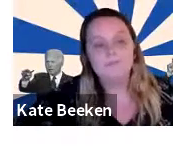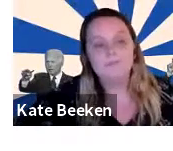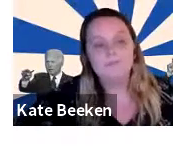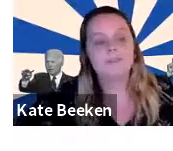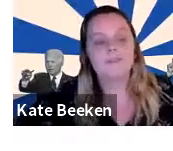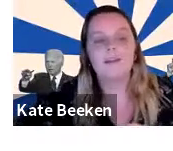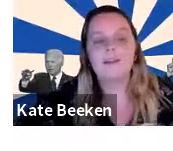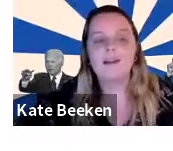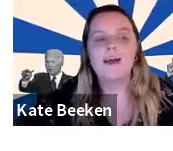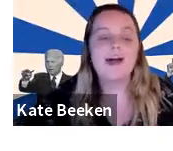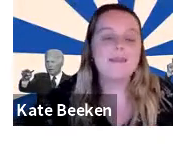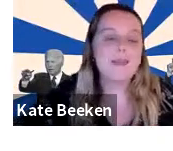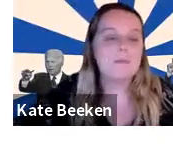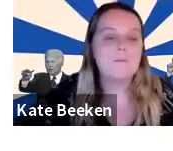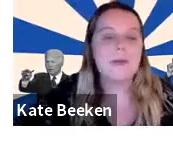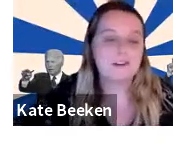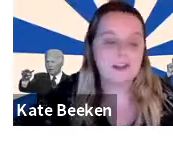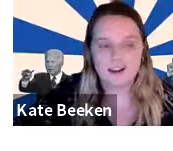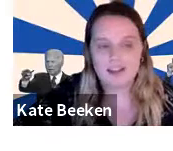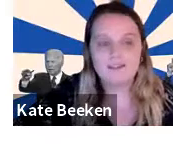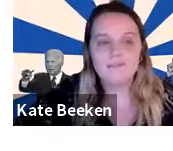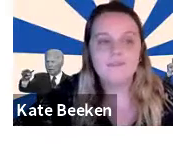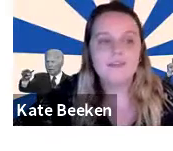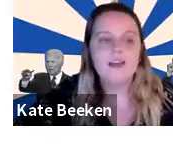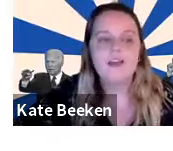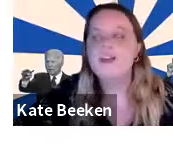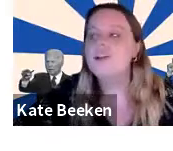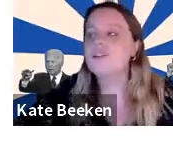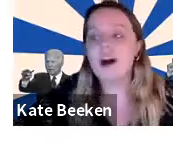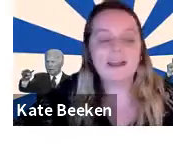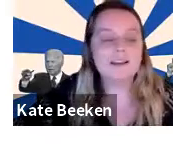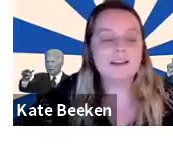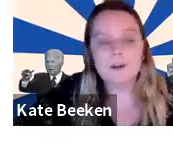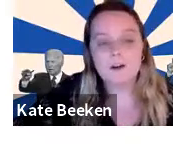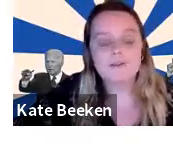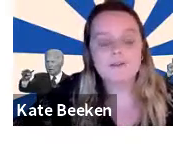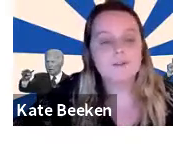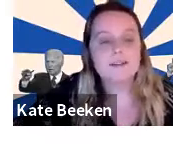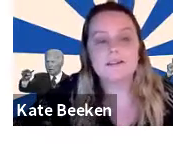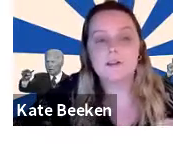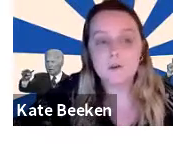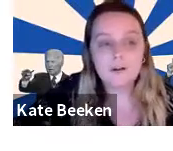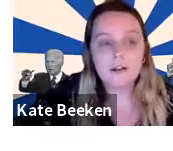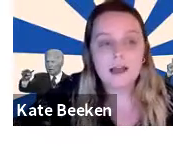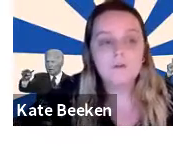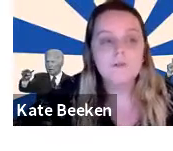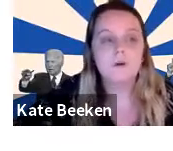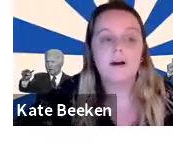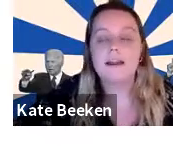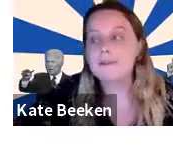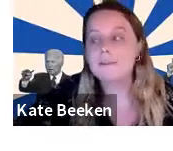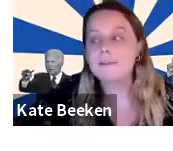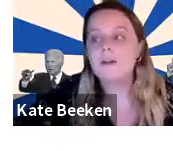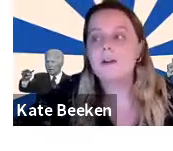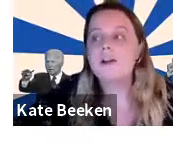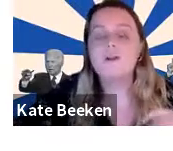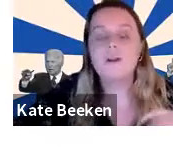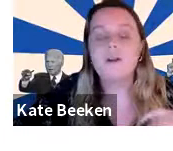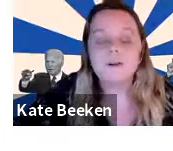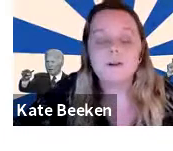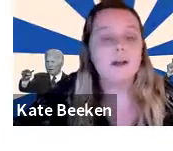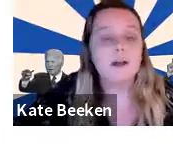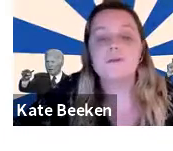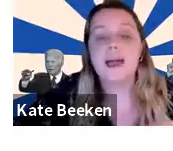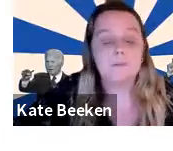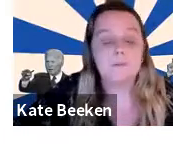doing. And then make your login. Your login can be hooked to an existing Google account or an email. You